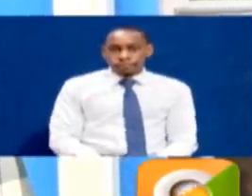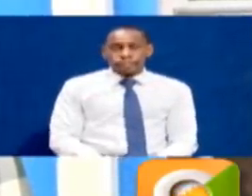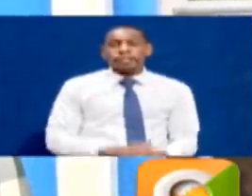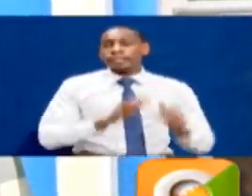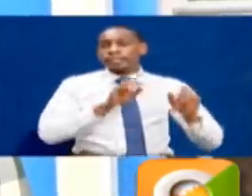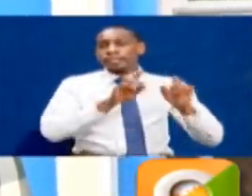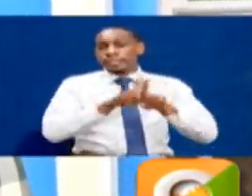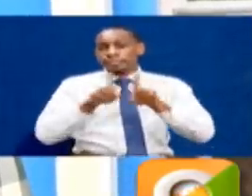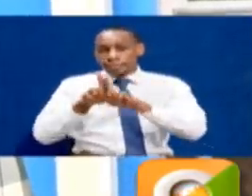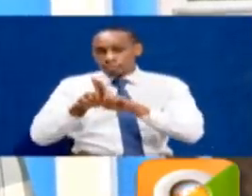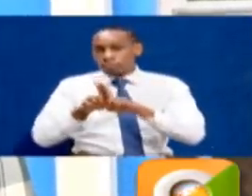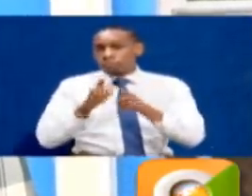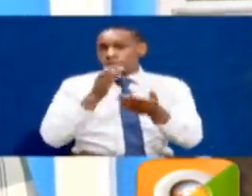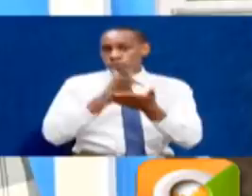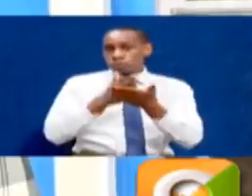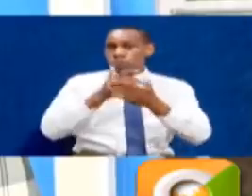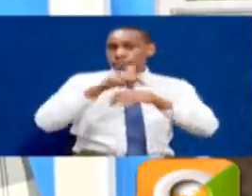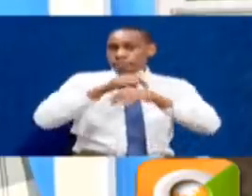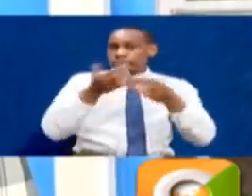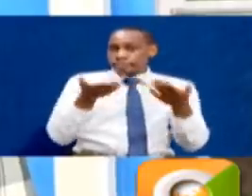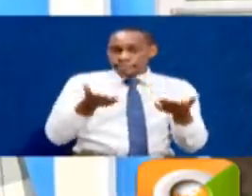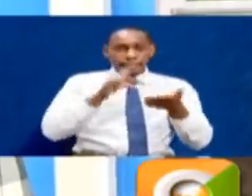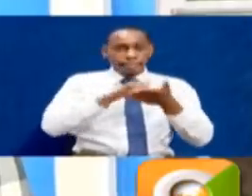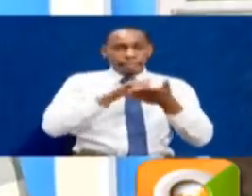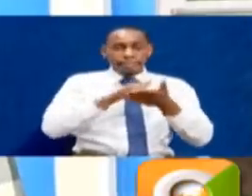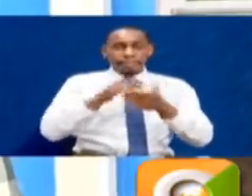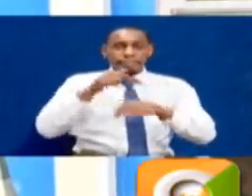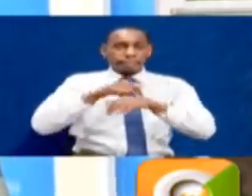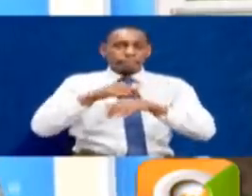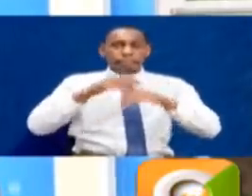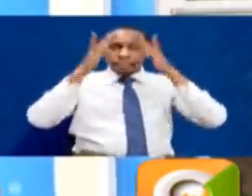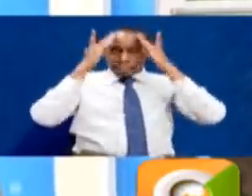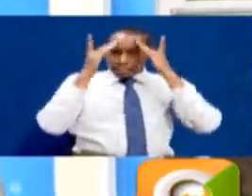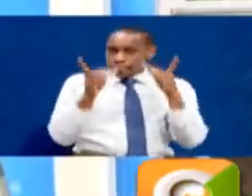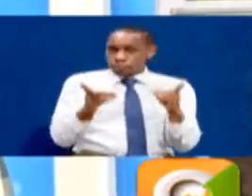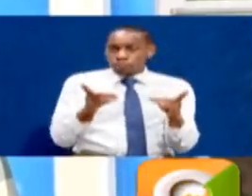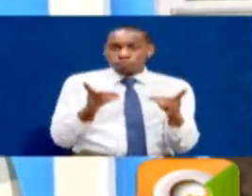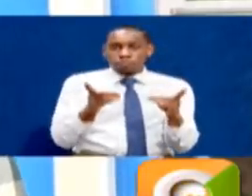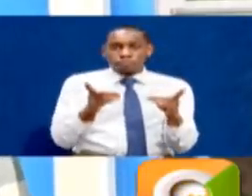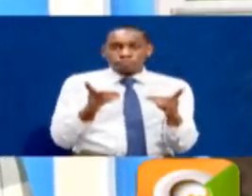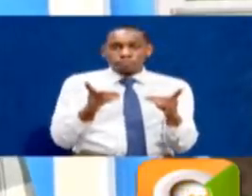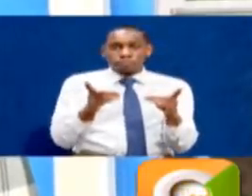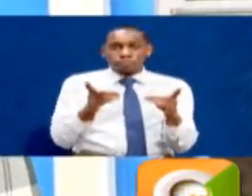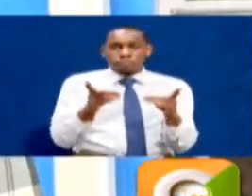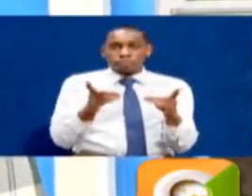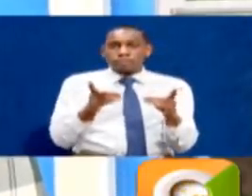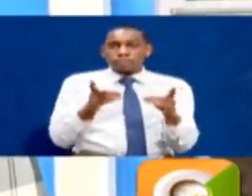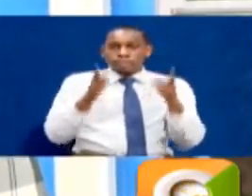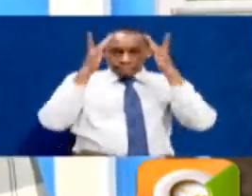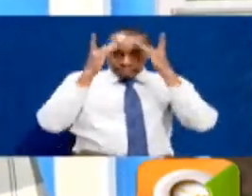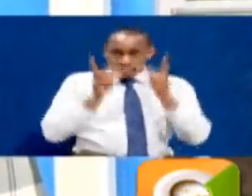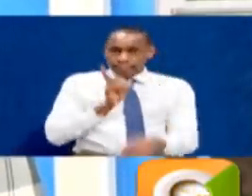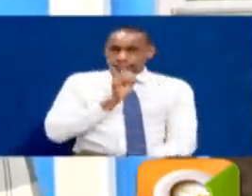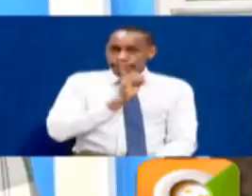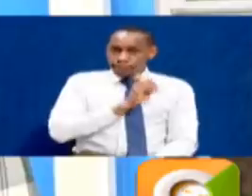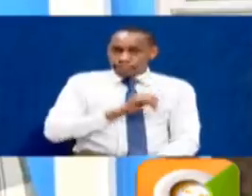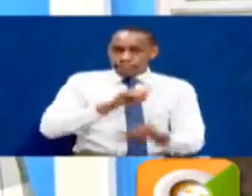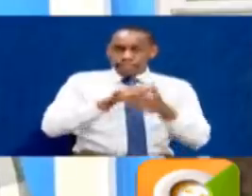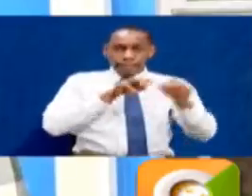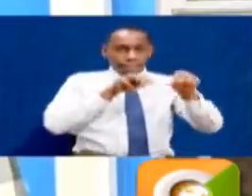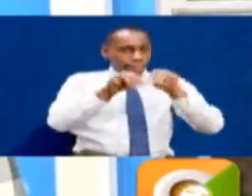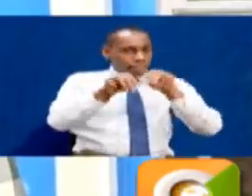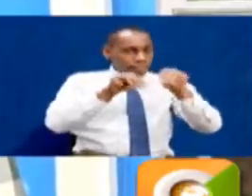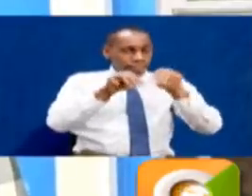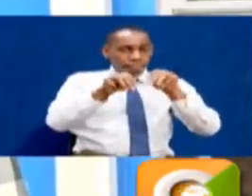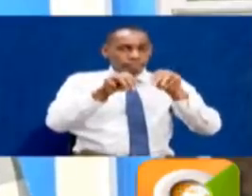Also, we are reaching a time when the decision has been arrived at for